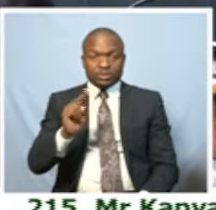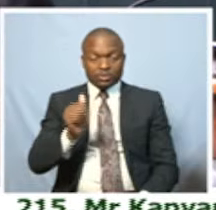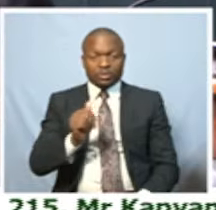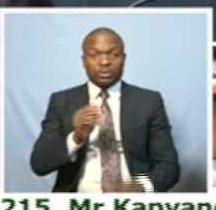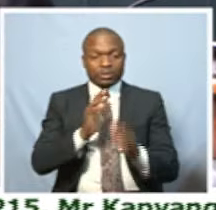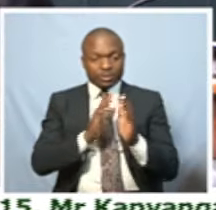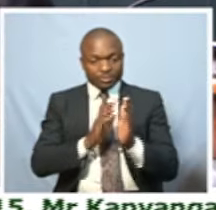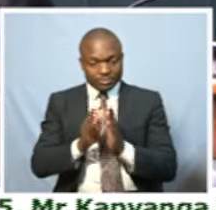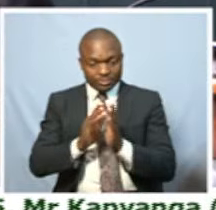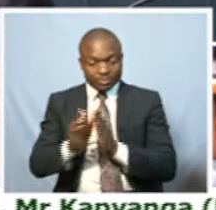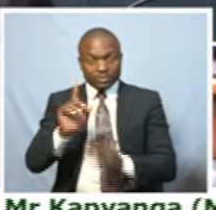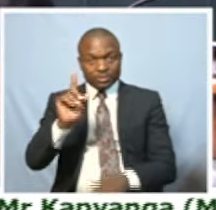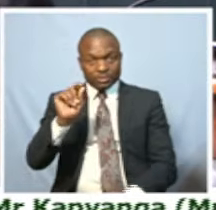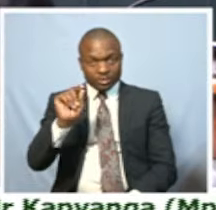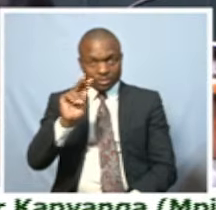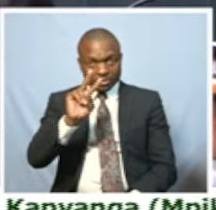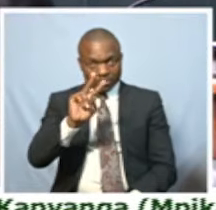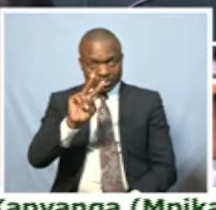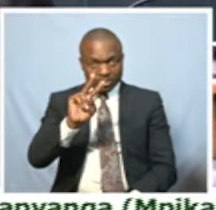for